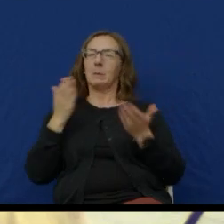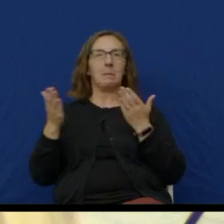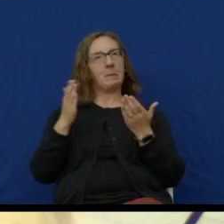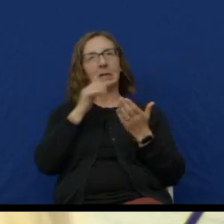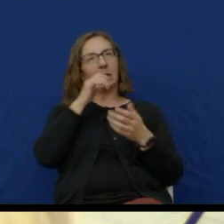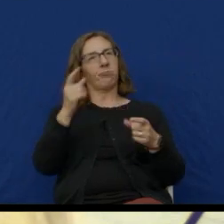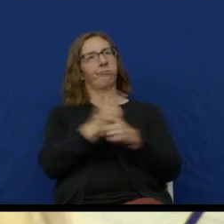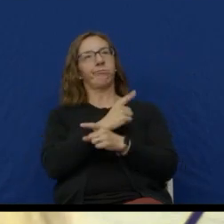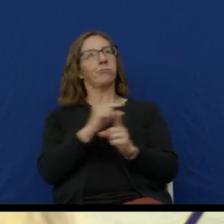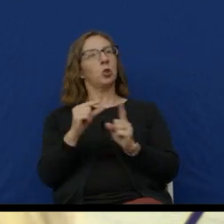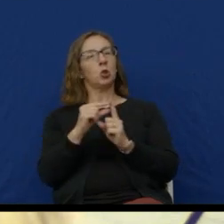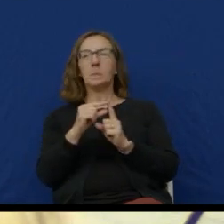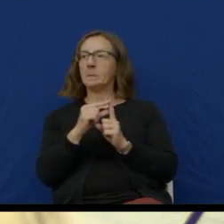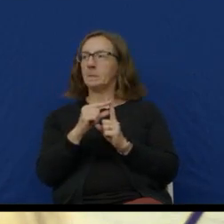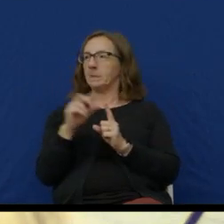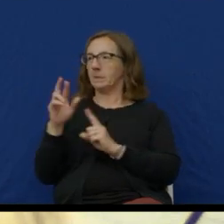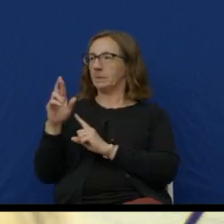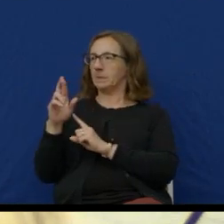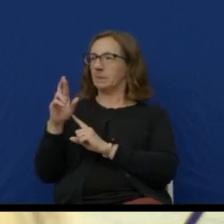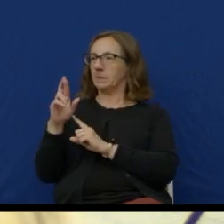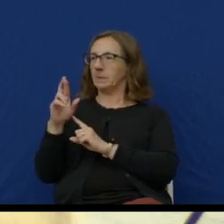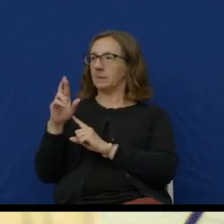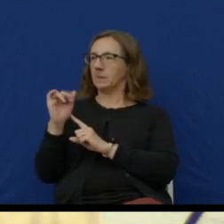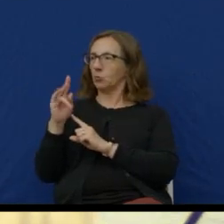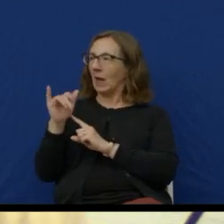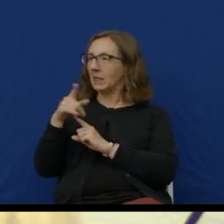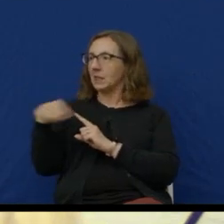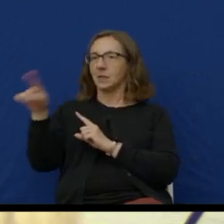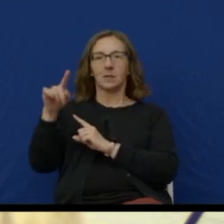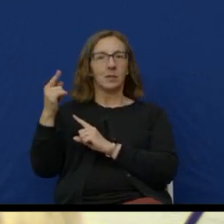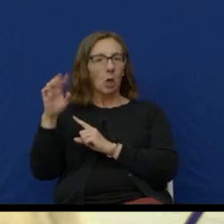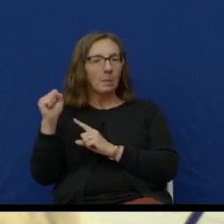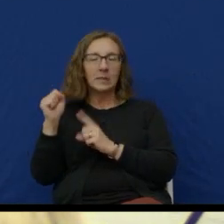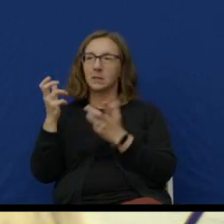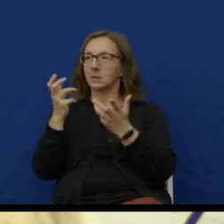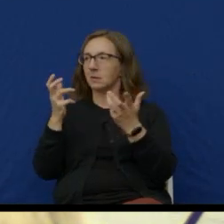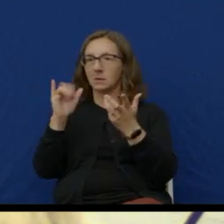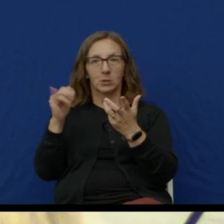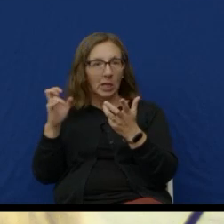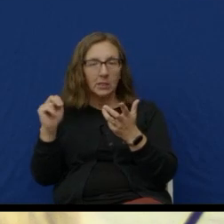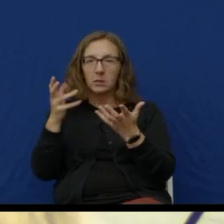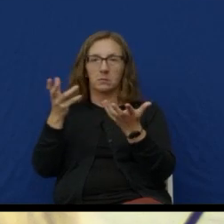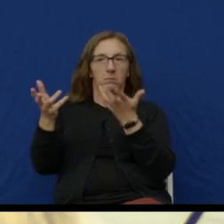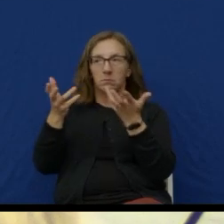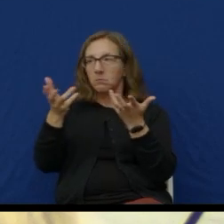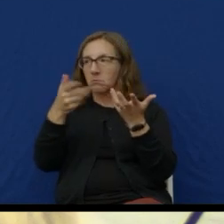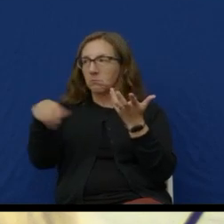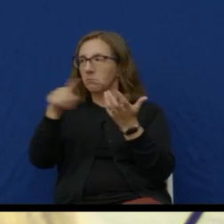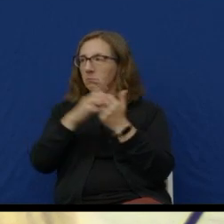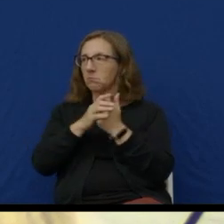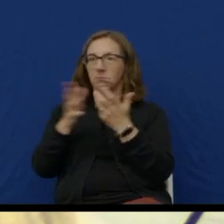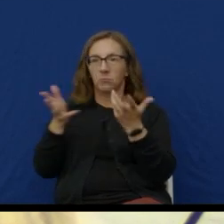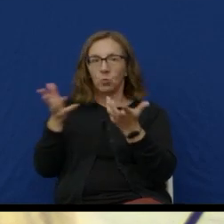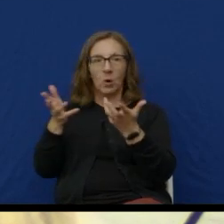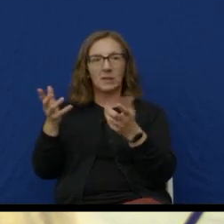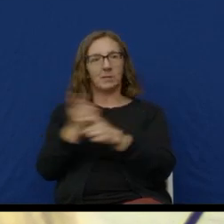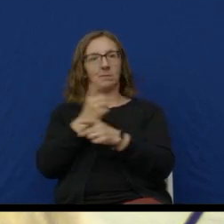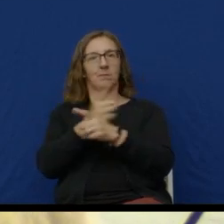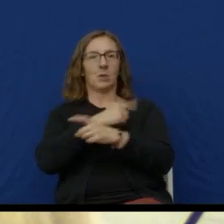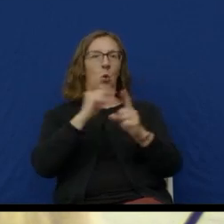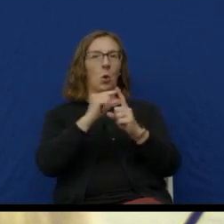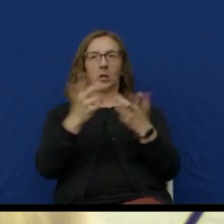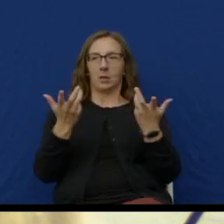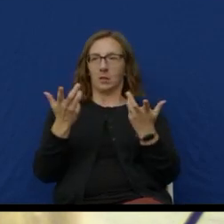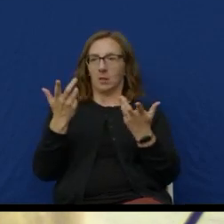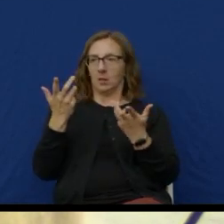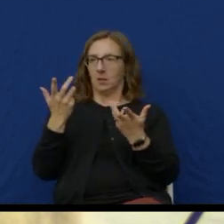So with Randy, Thomas, team, Jason, I'll just. what do we want to